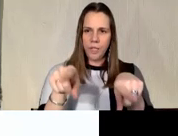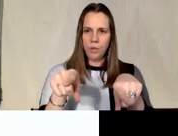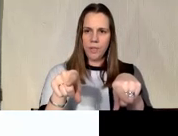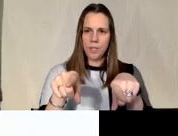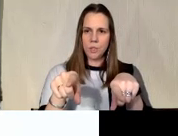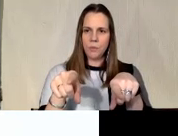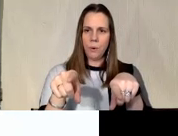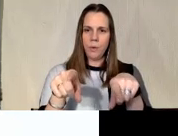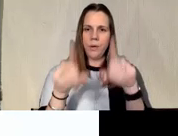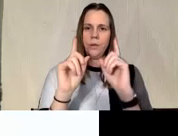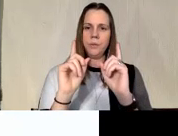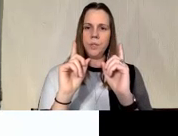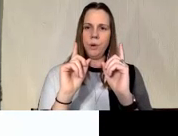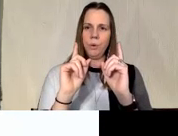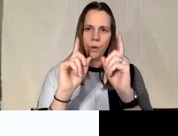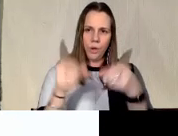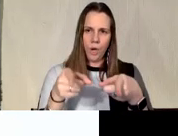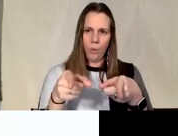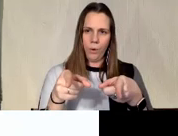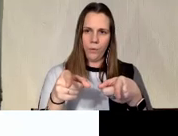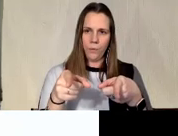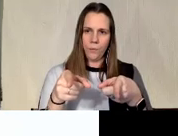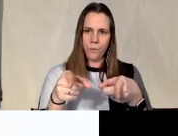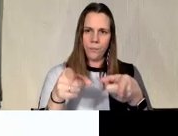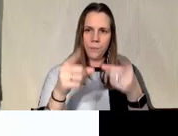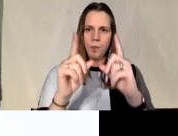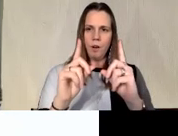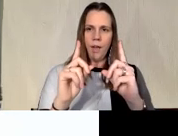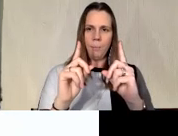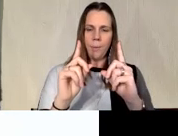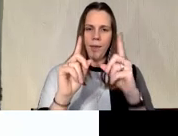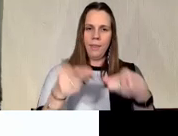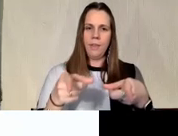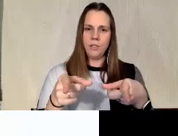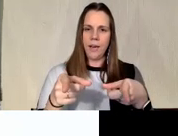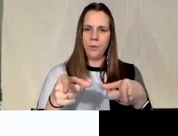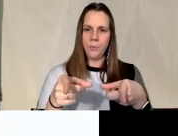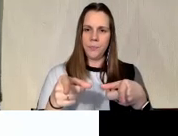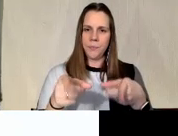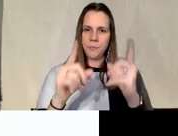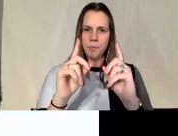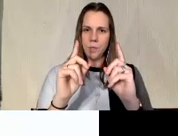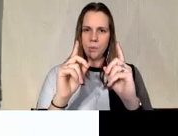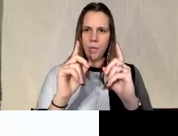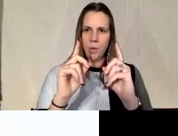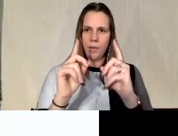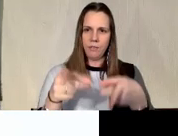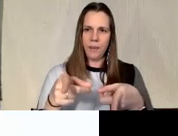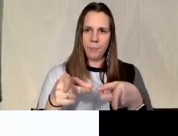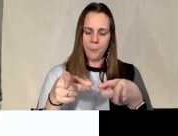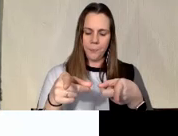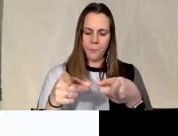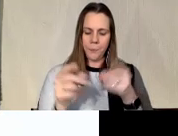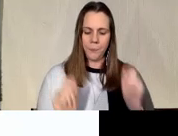to flick your wrists forward. So go. They're up and then they're down. It's a really quick